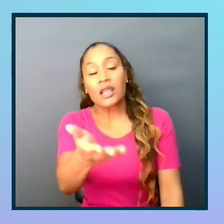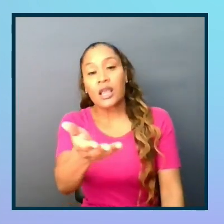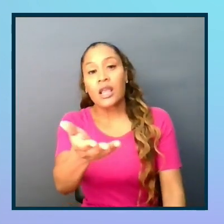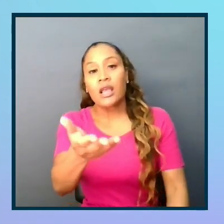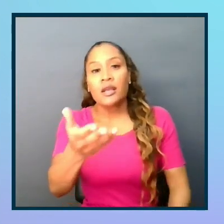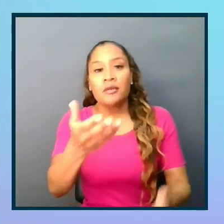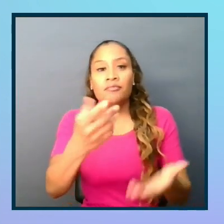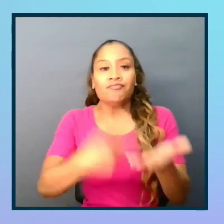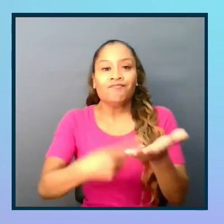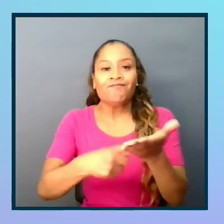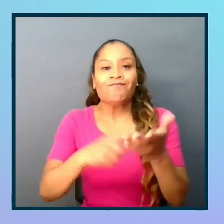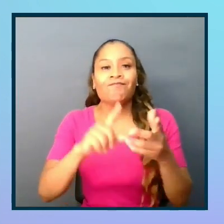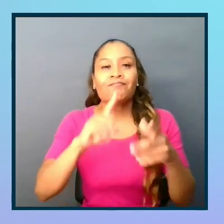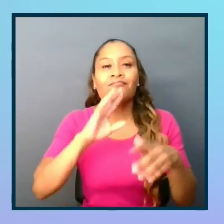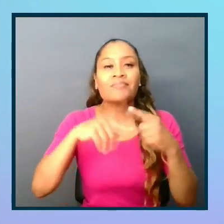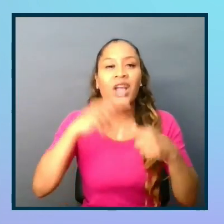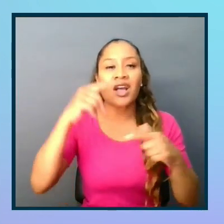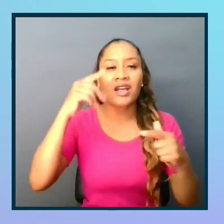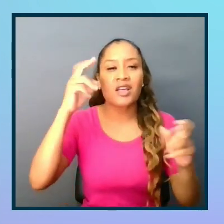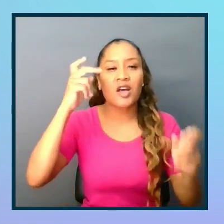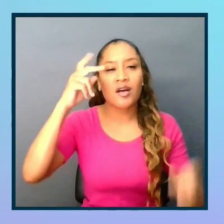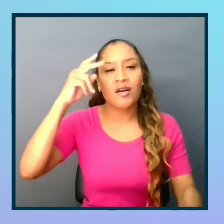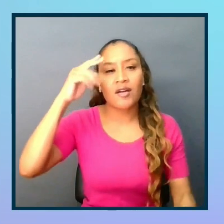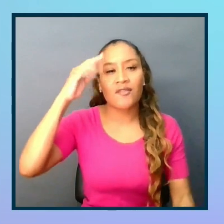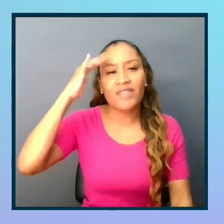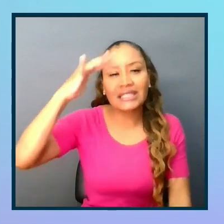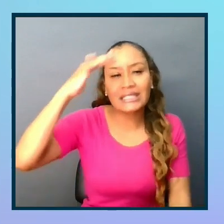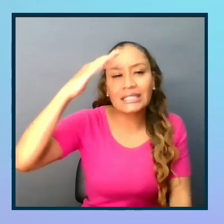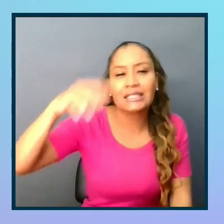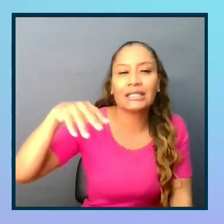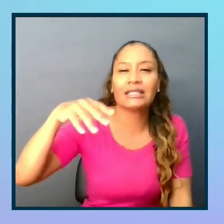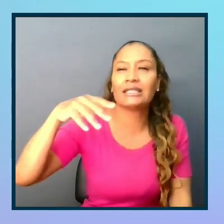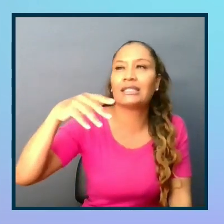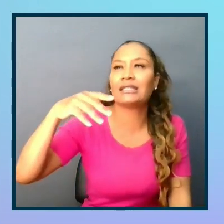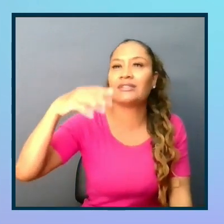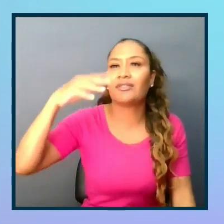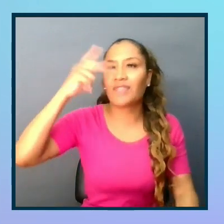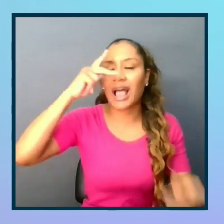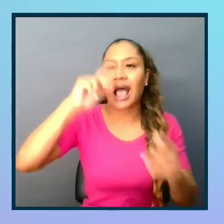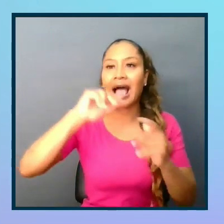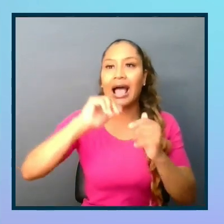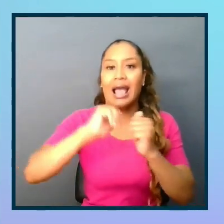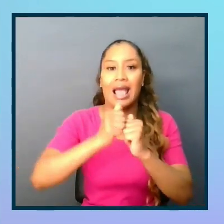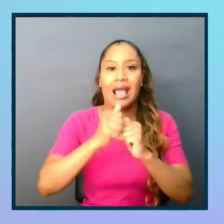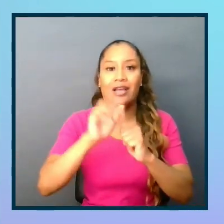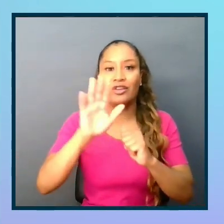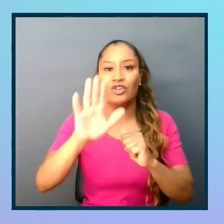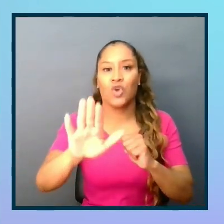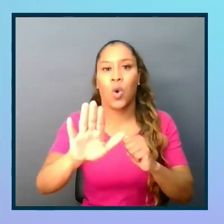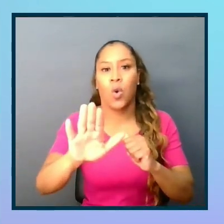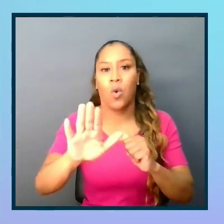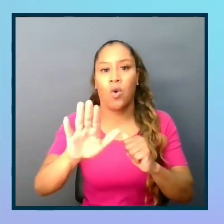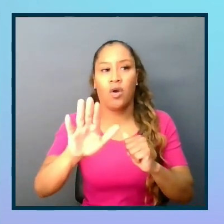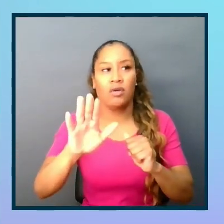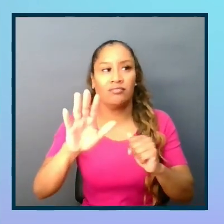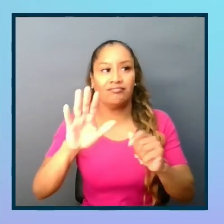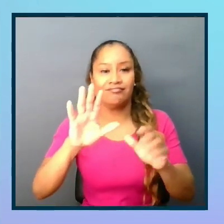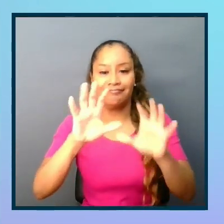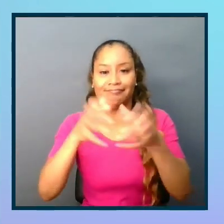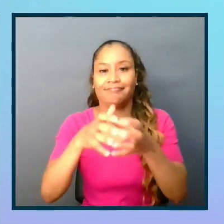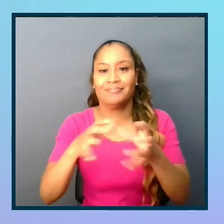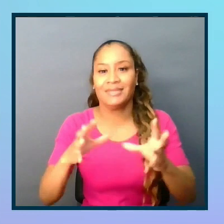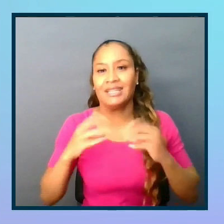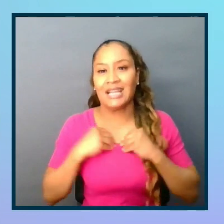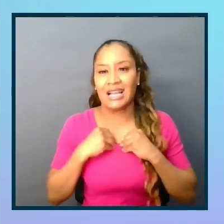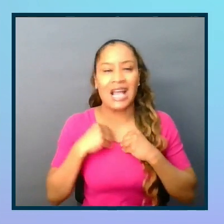the philosophy behind how UX is adopted at your organization. I'm getting a little bit of